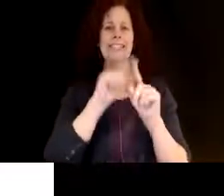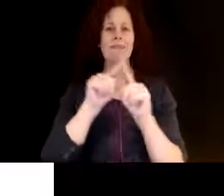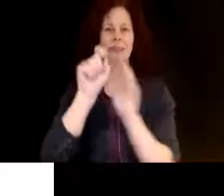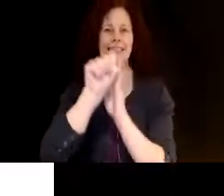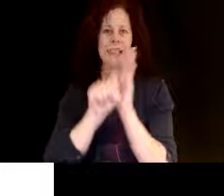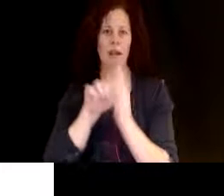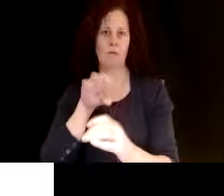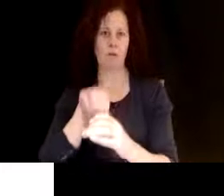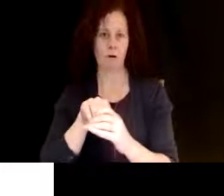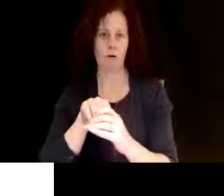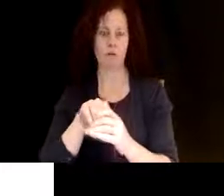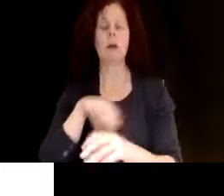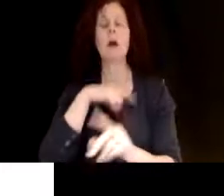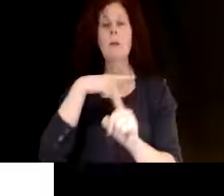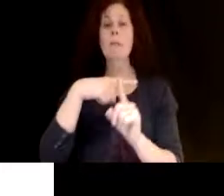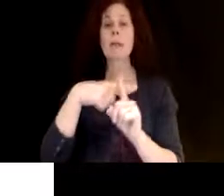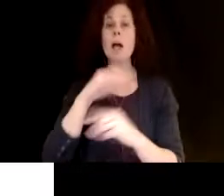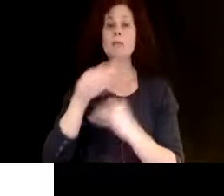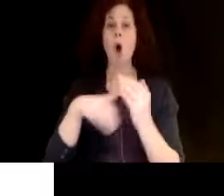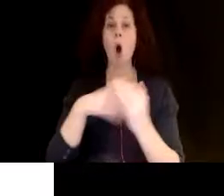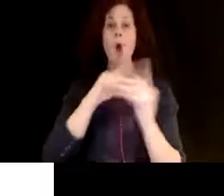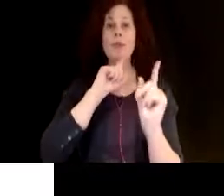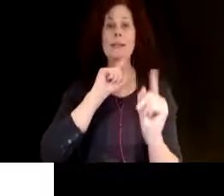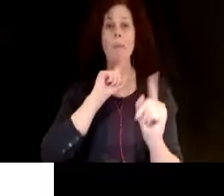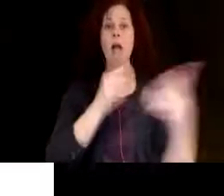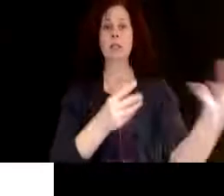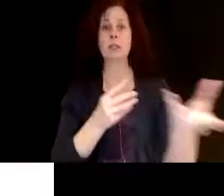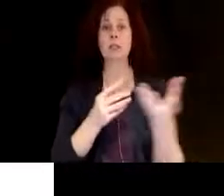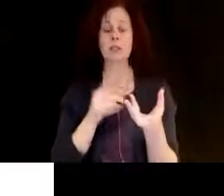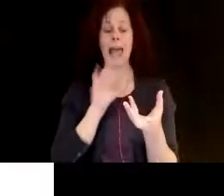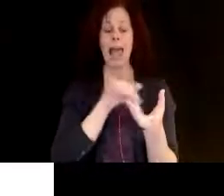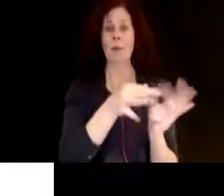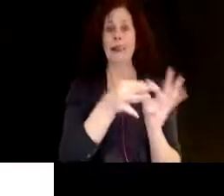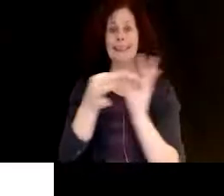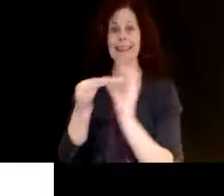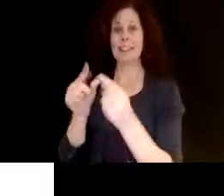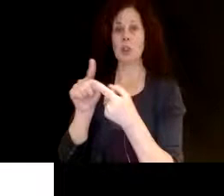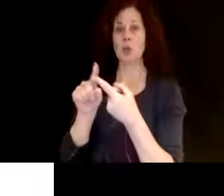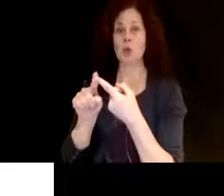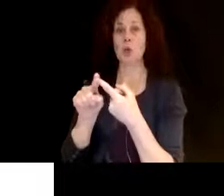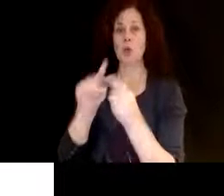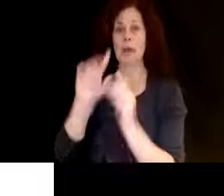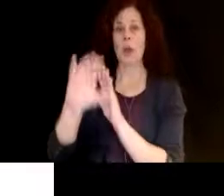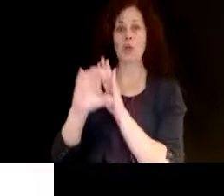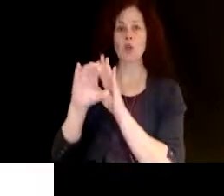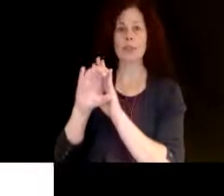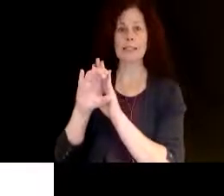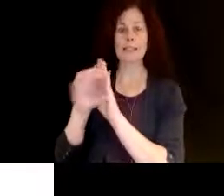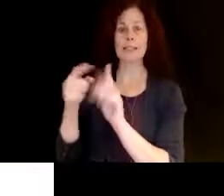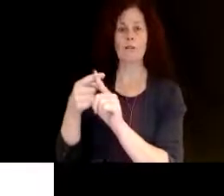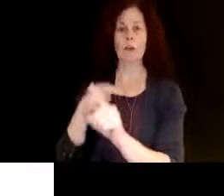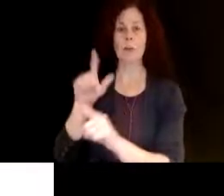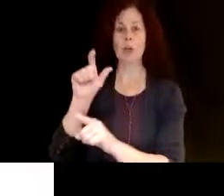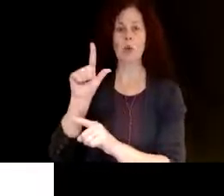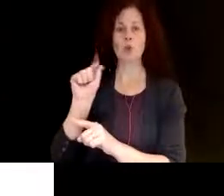the responses from these from the survey and linked them to characteristics from the 2018 5-year